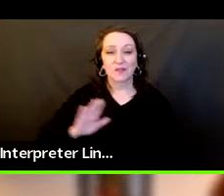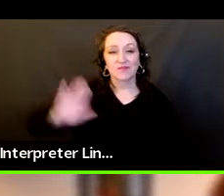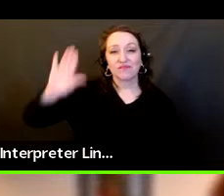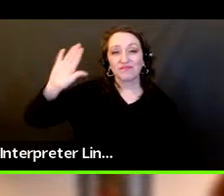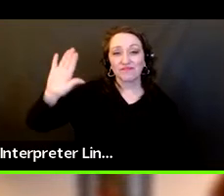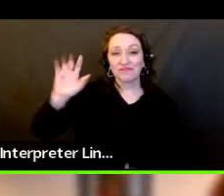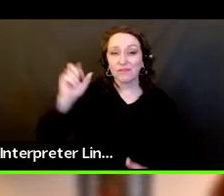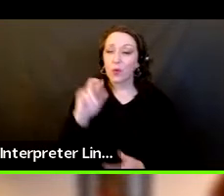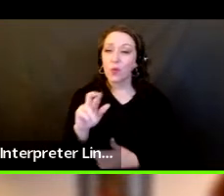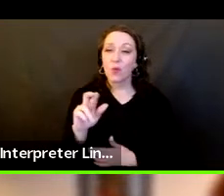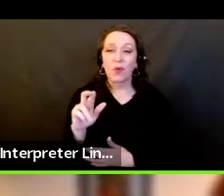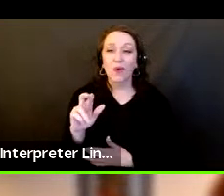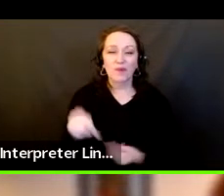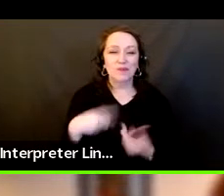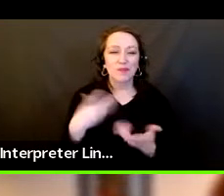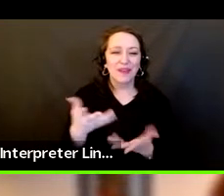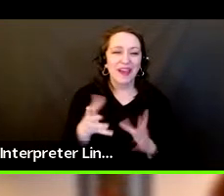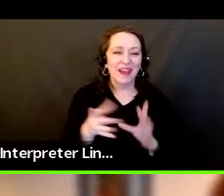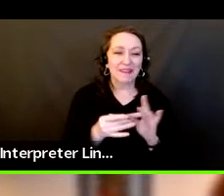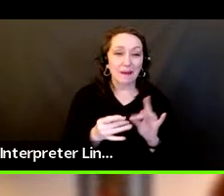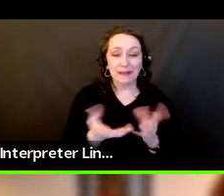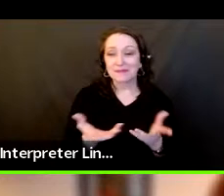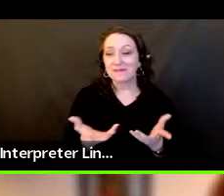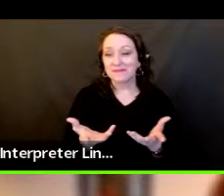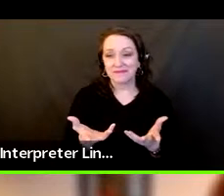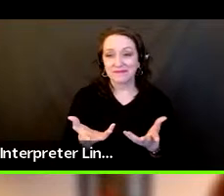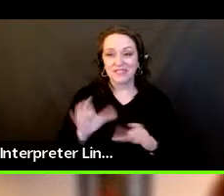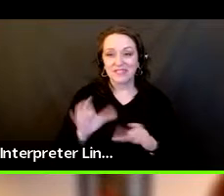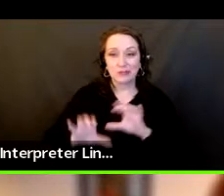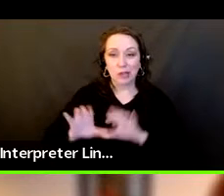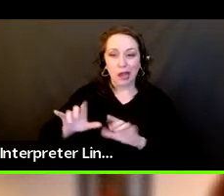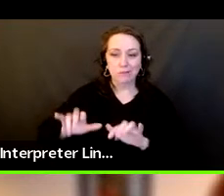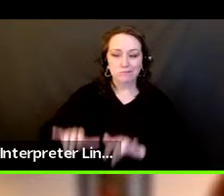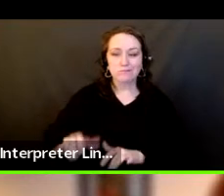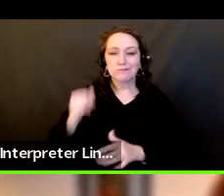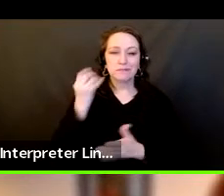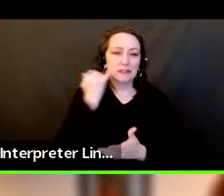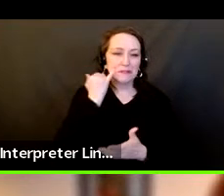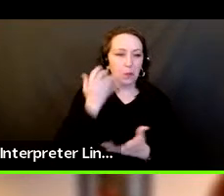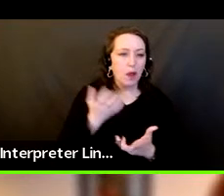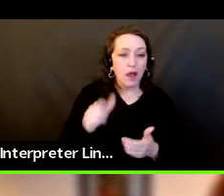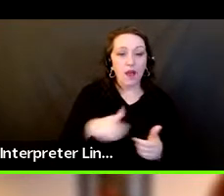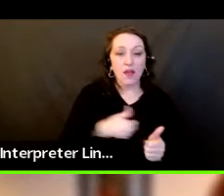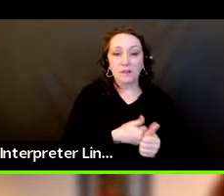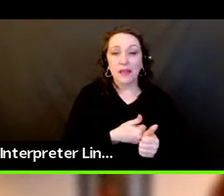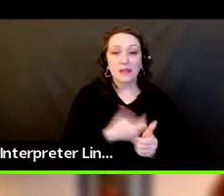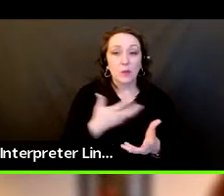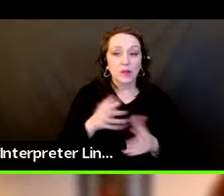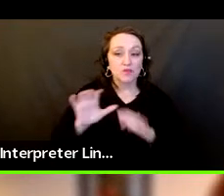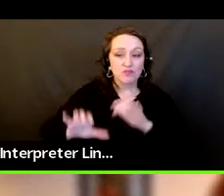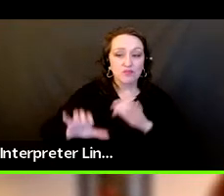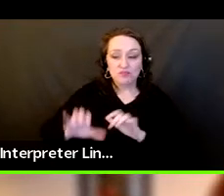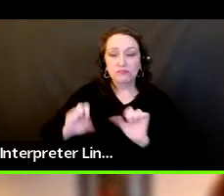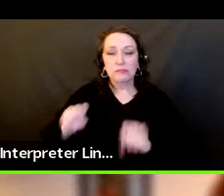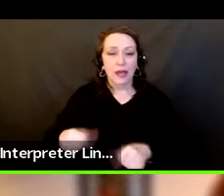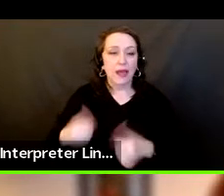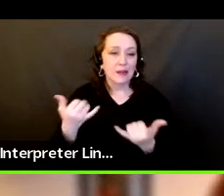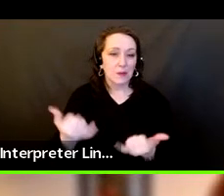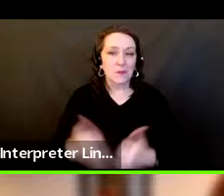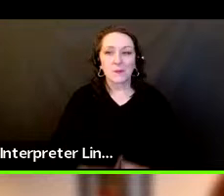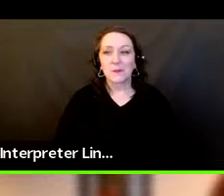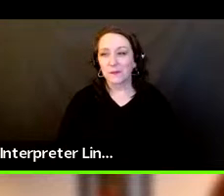hand or provide your comments in the chat. If other folks have updates that you'd like to put in the chat, please do so at this